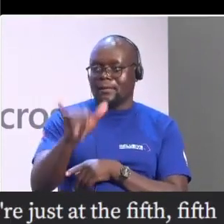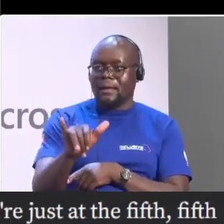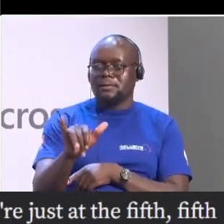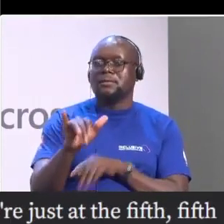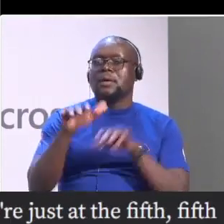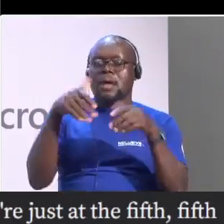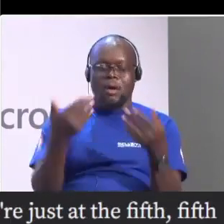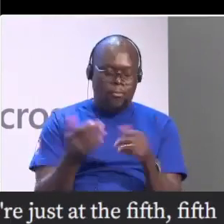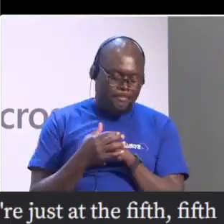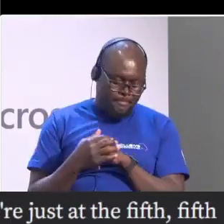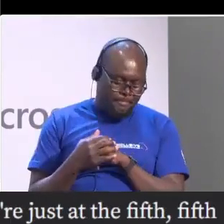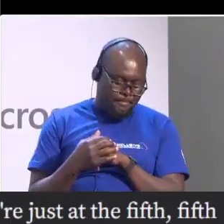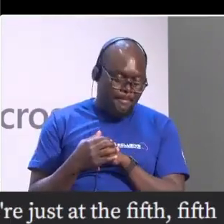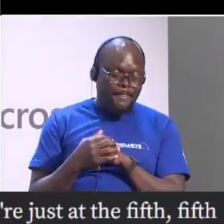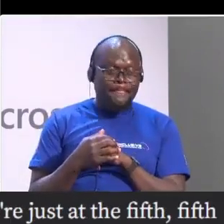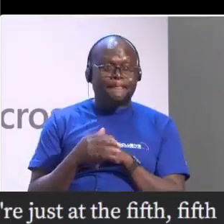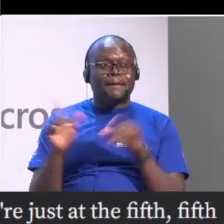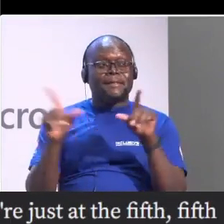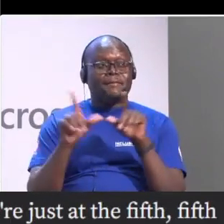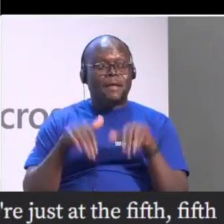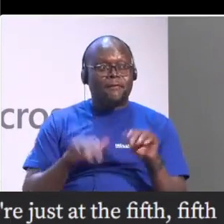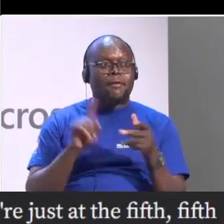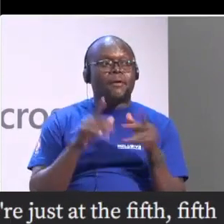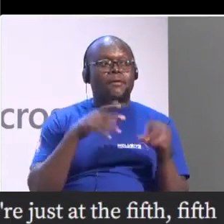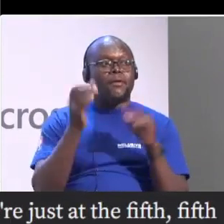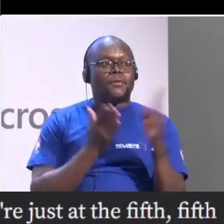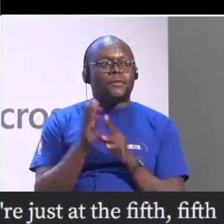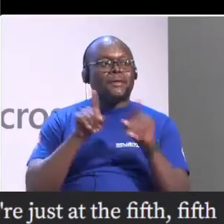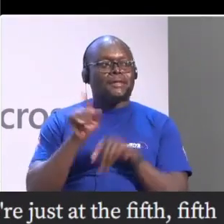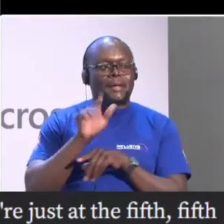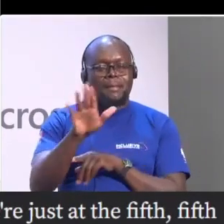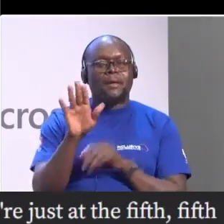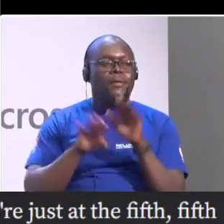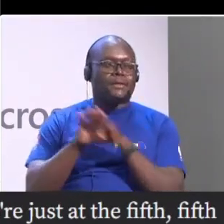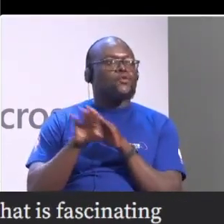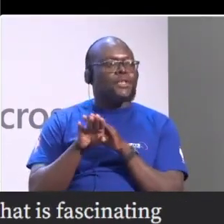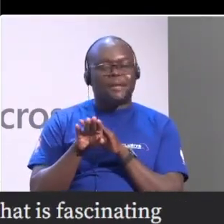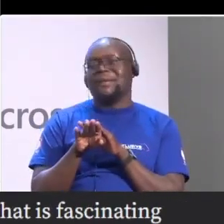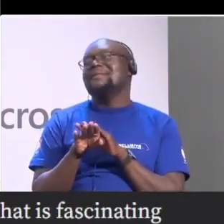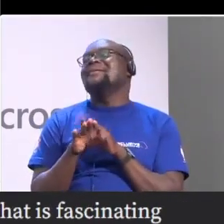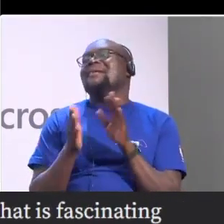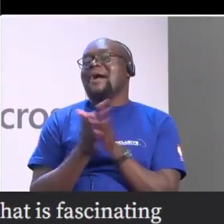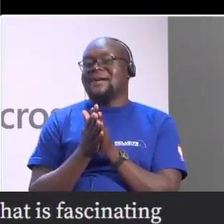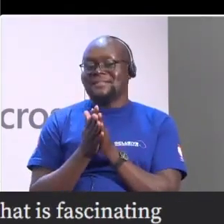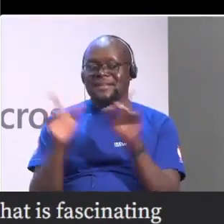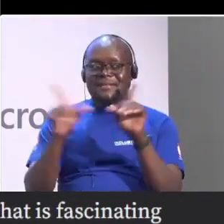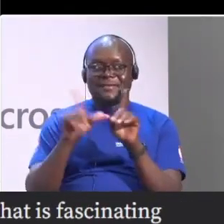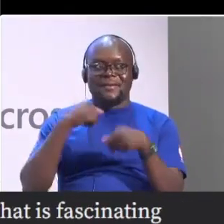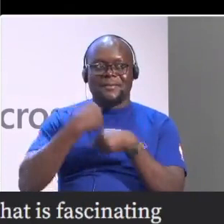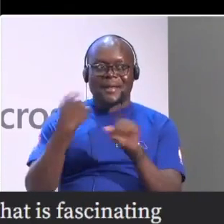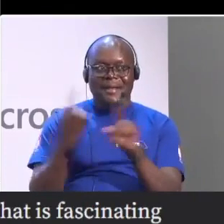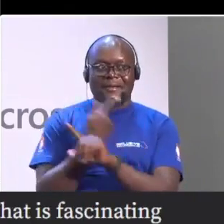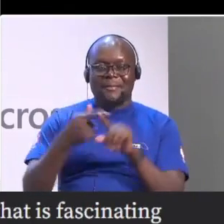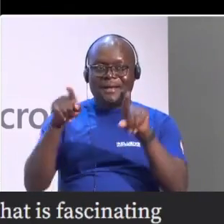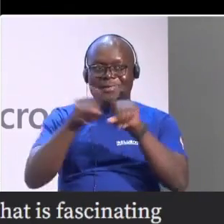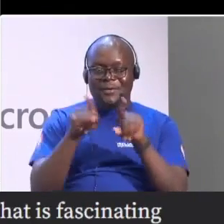how our certification holders are going through their journey with accessibility, has that certification made a difference, but